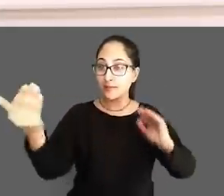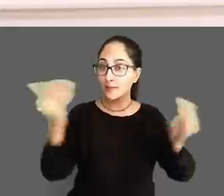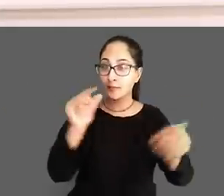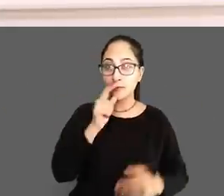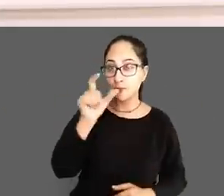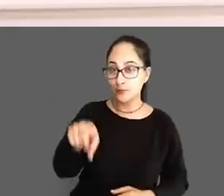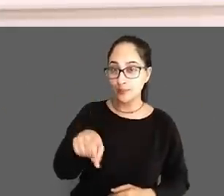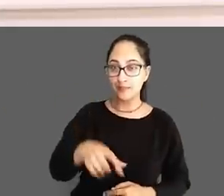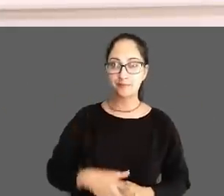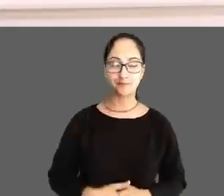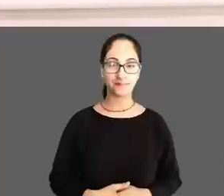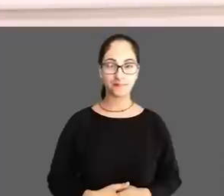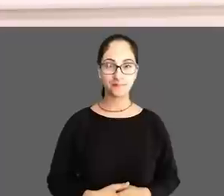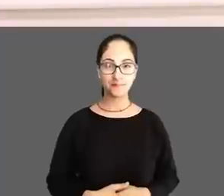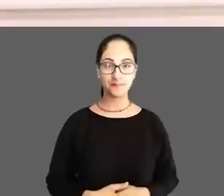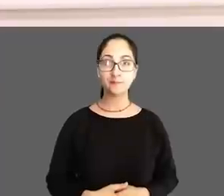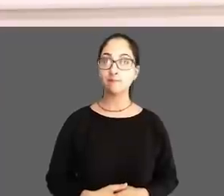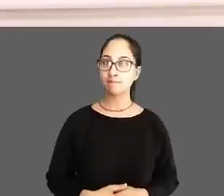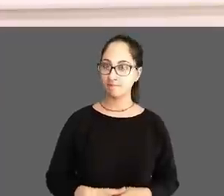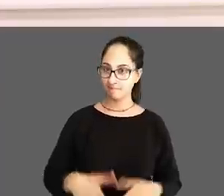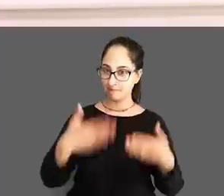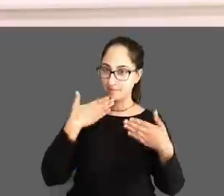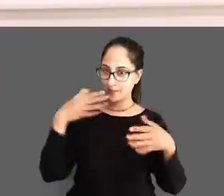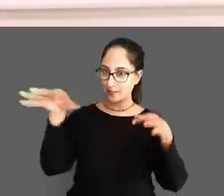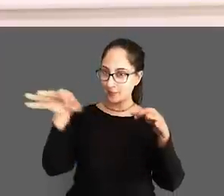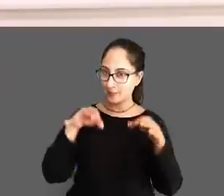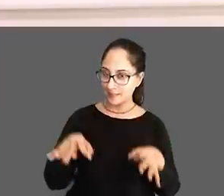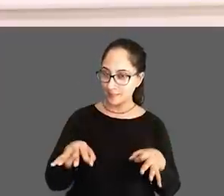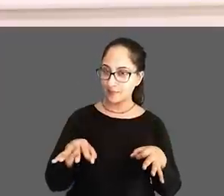something or someone that is dear to us.